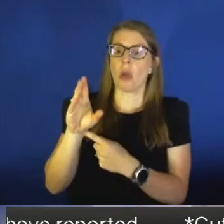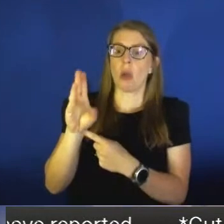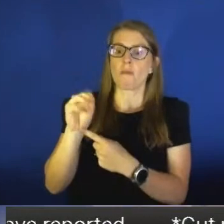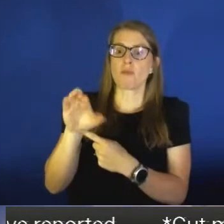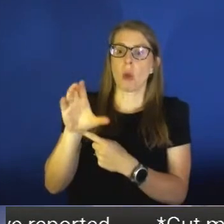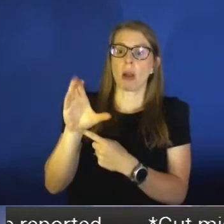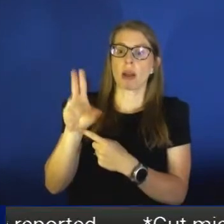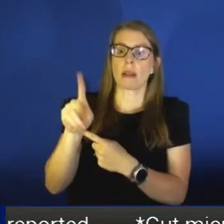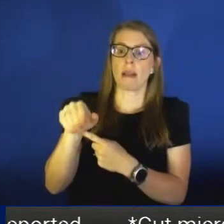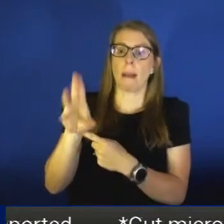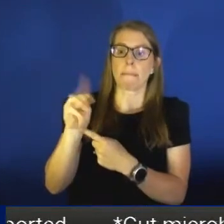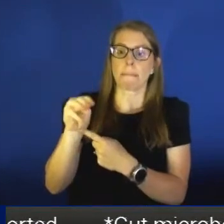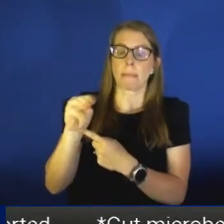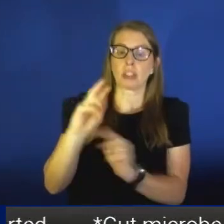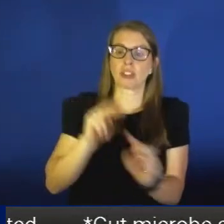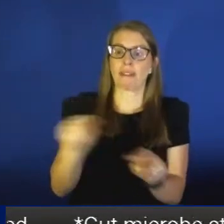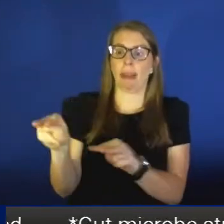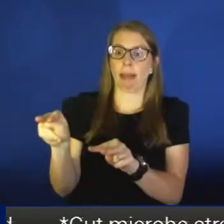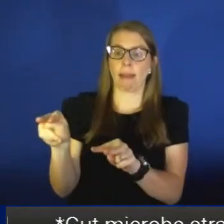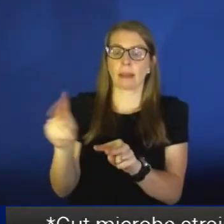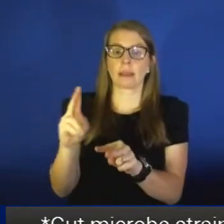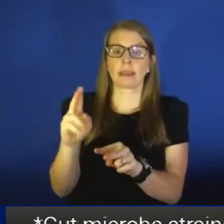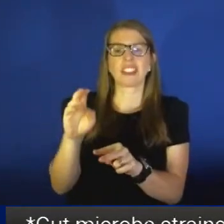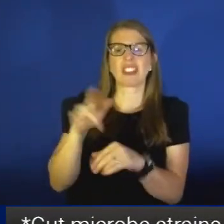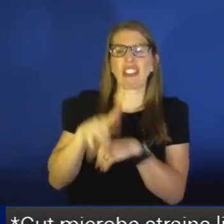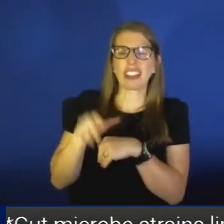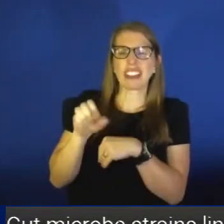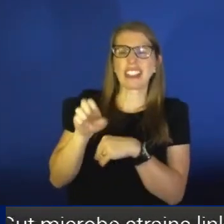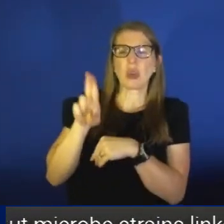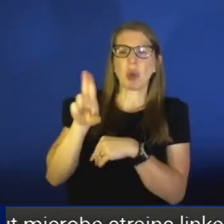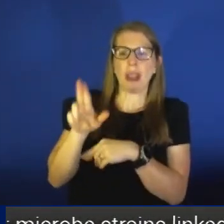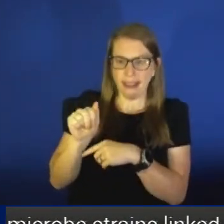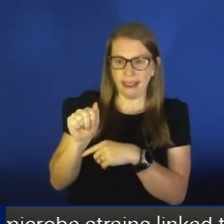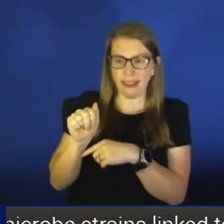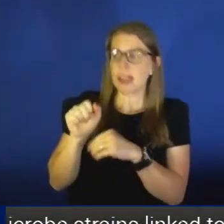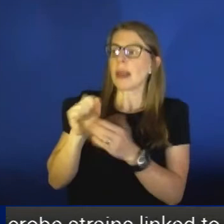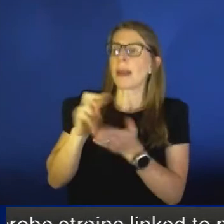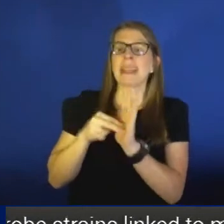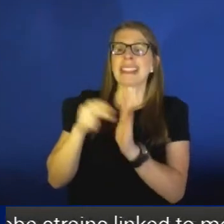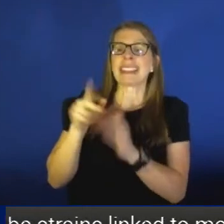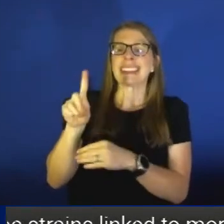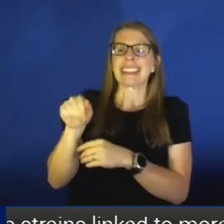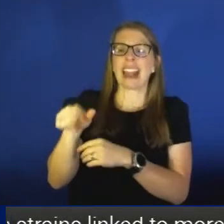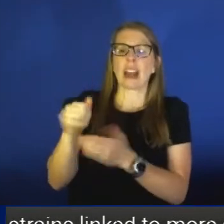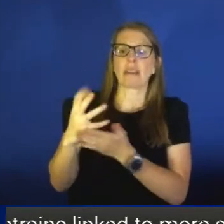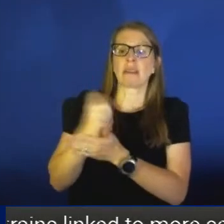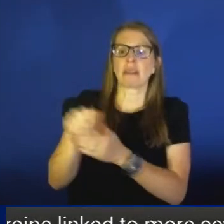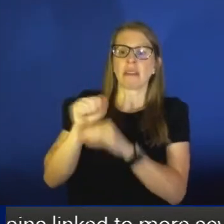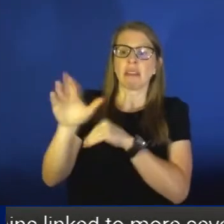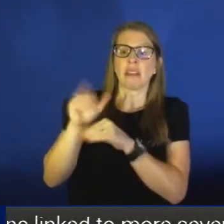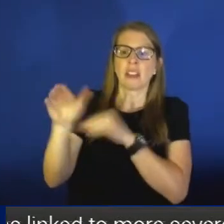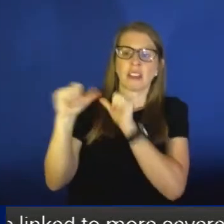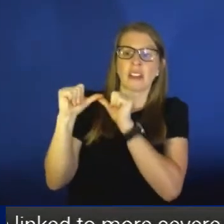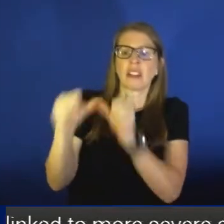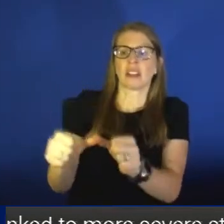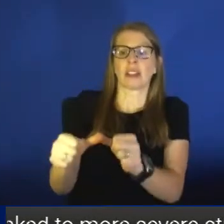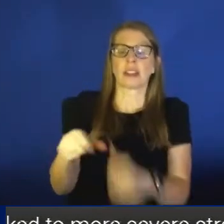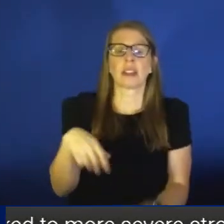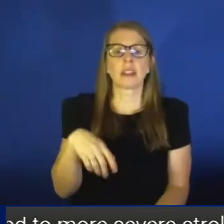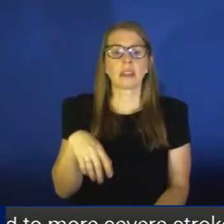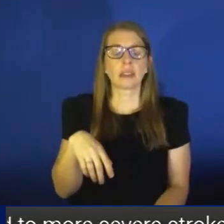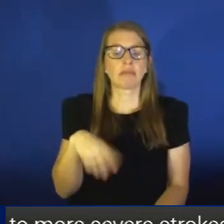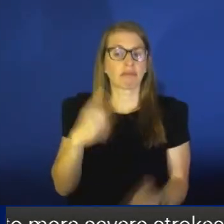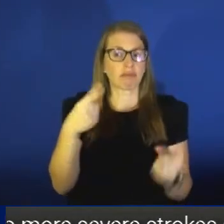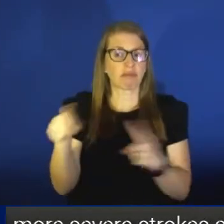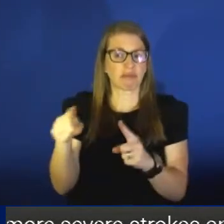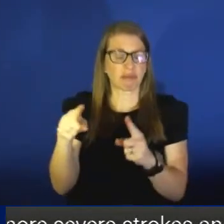these therapies that were under early EUA. You had to continue to submit data. What we've seen is that, and we saw it early on with the